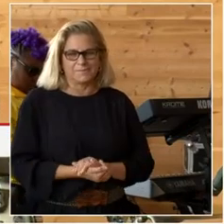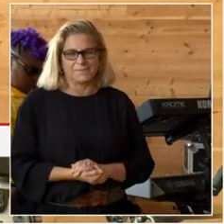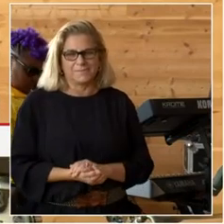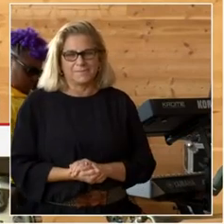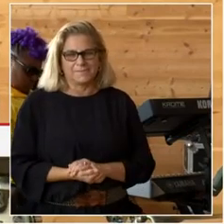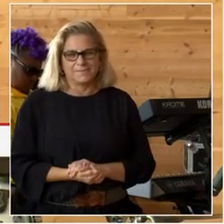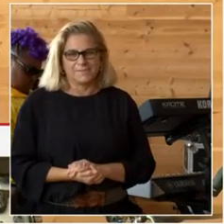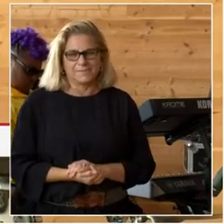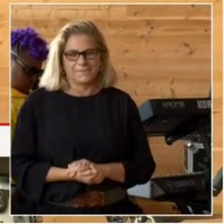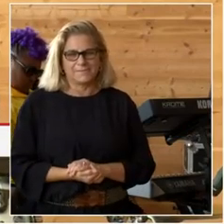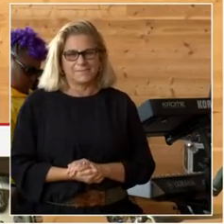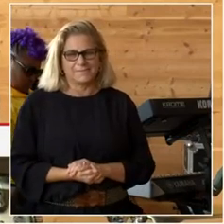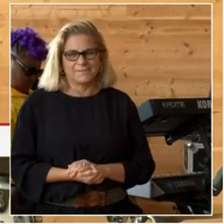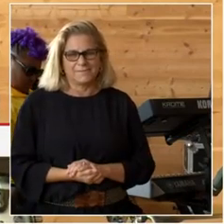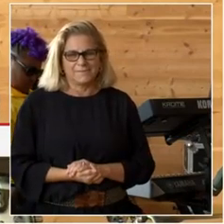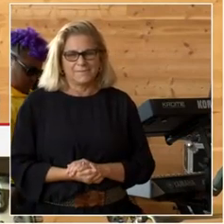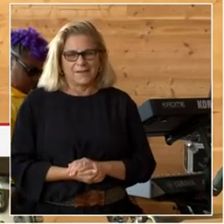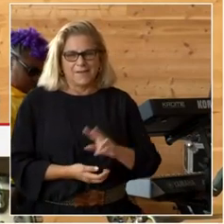is here.